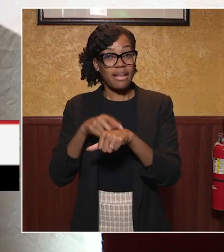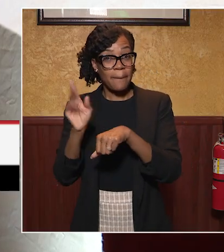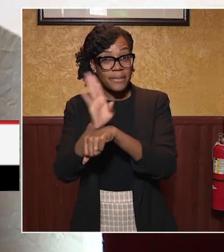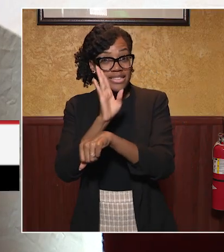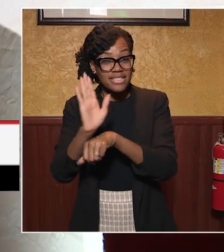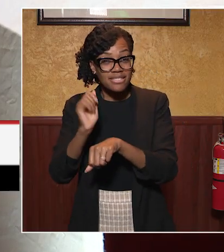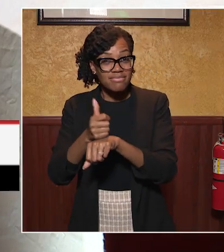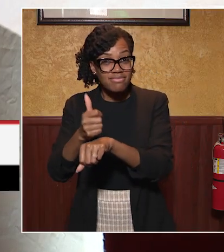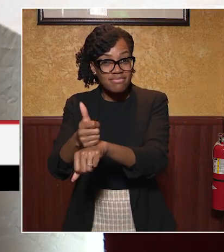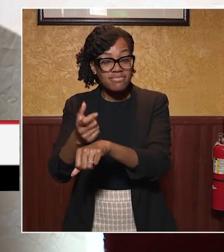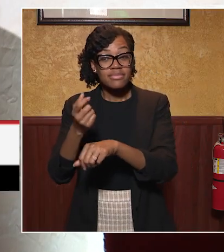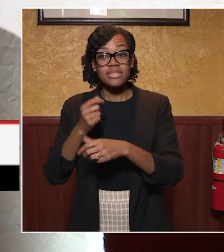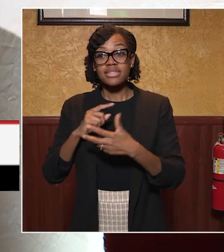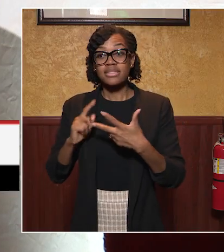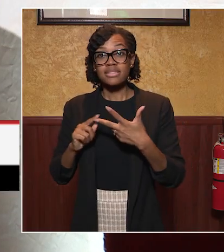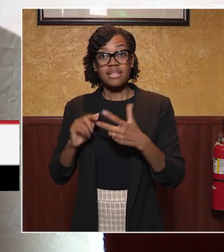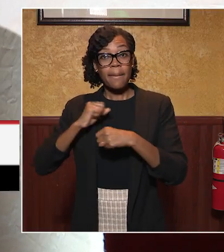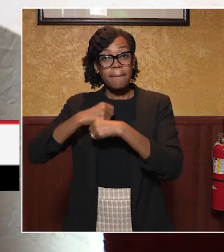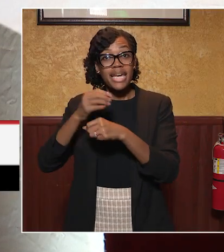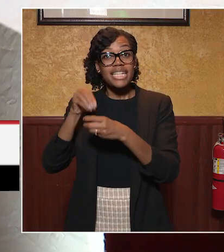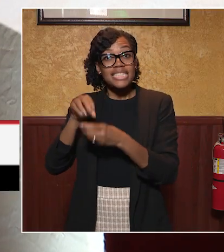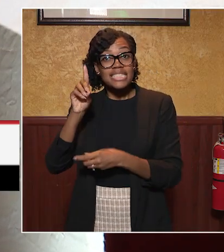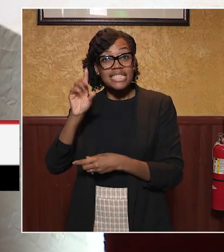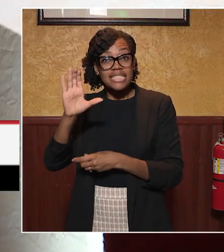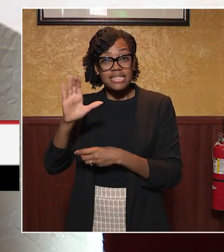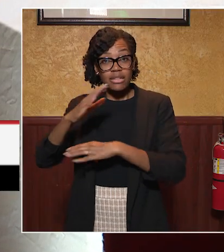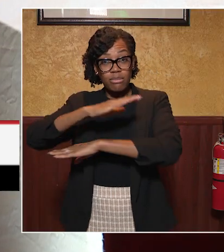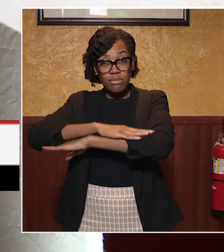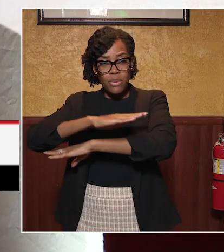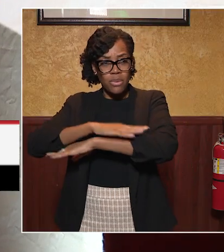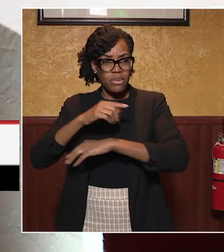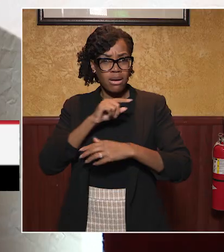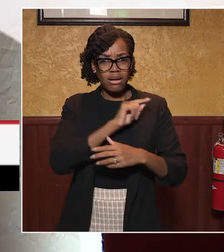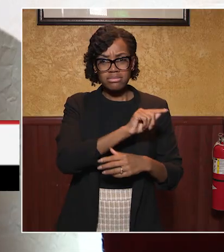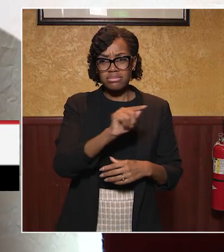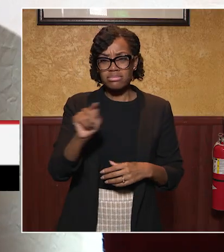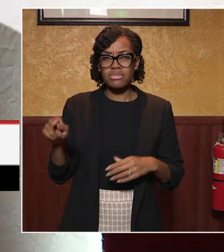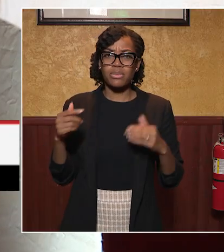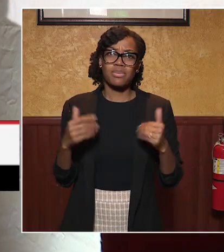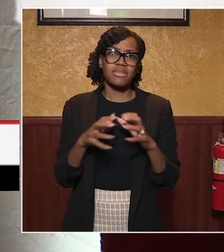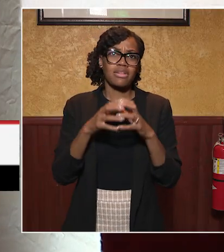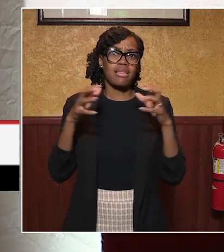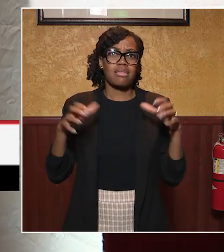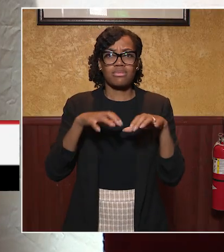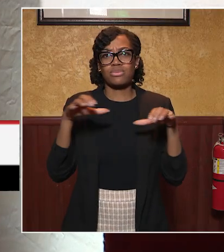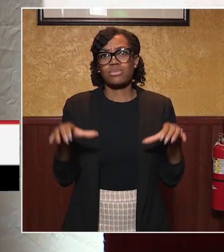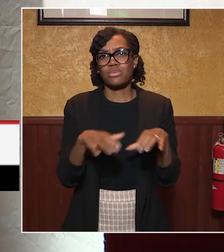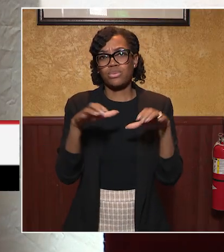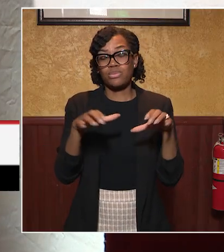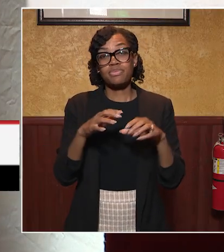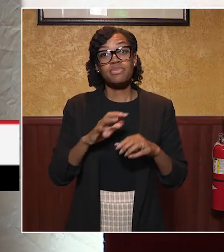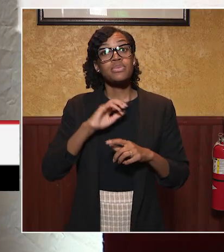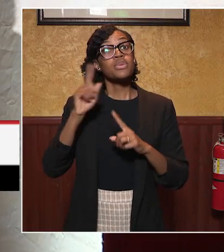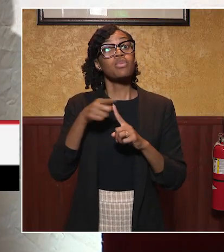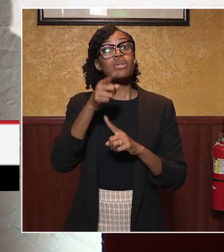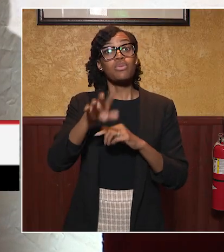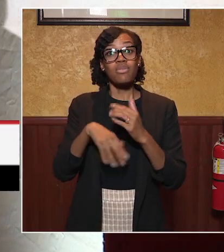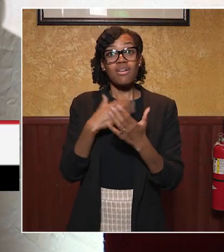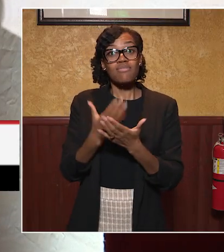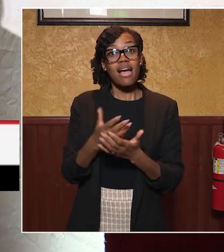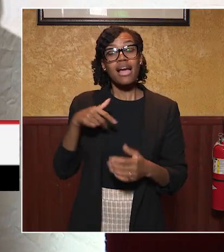in DC booth, there's going to be a lot to see and do. And once you're here, you can walk over to the